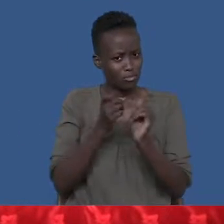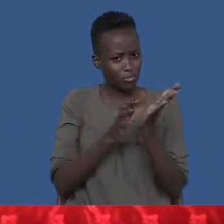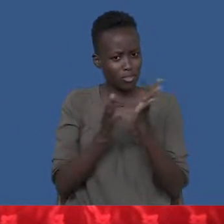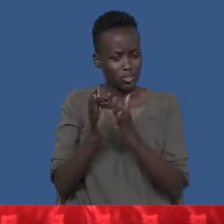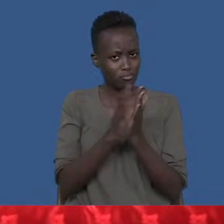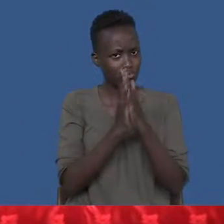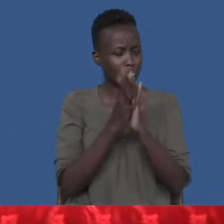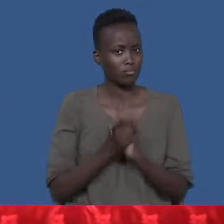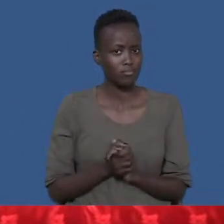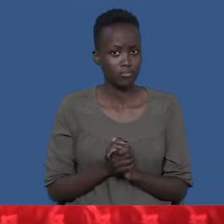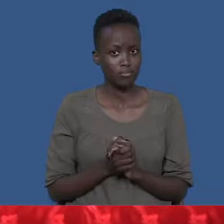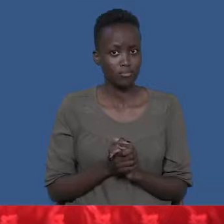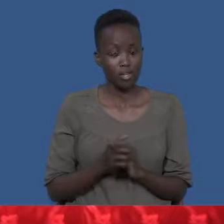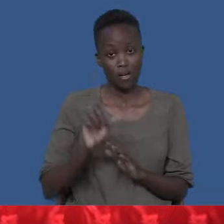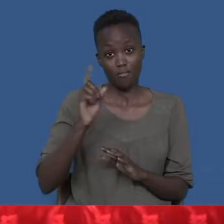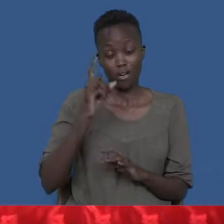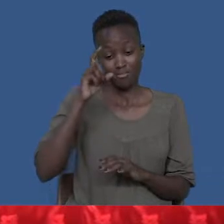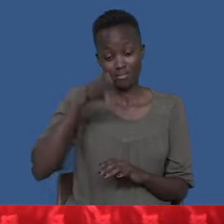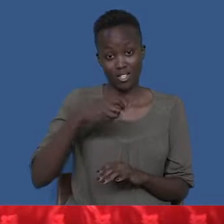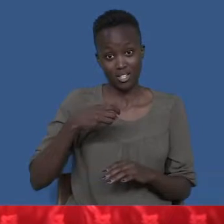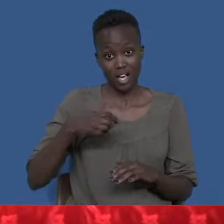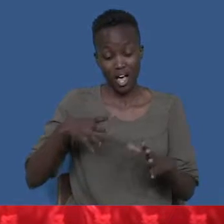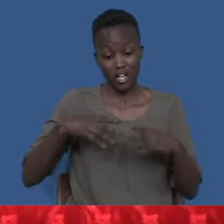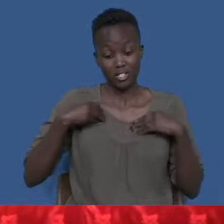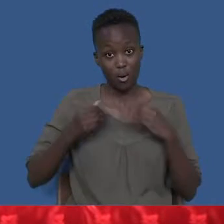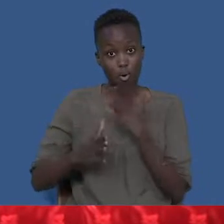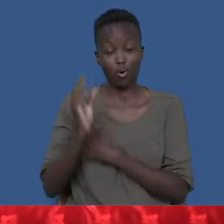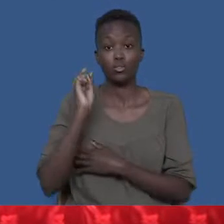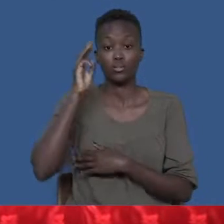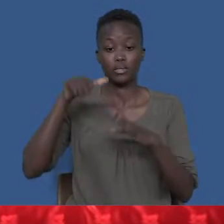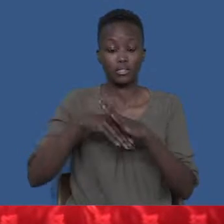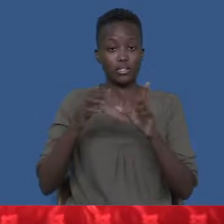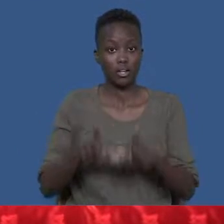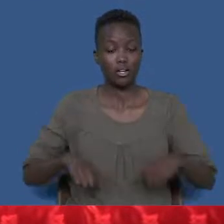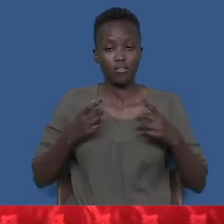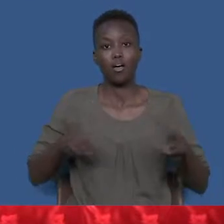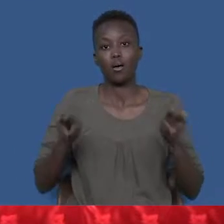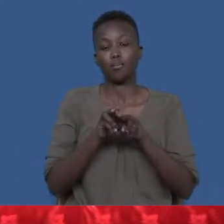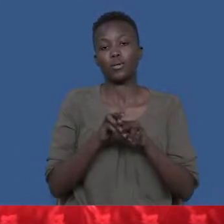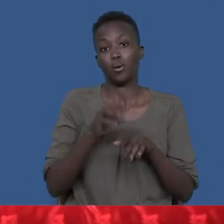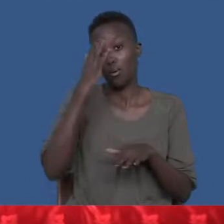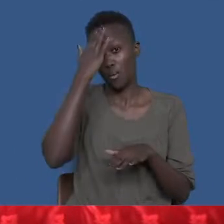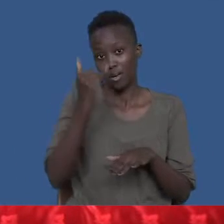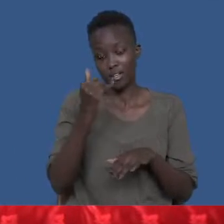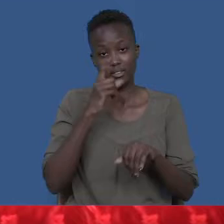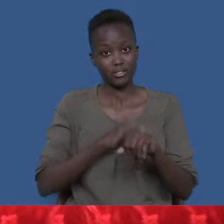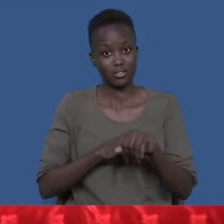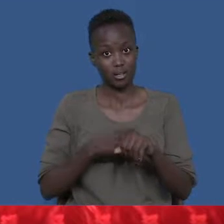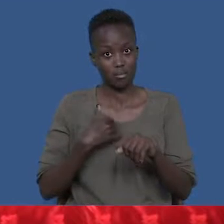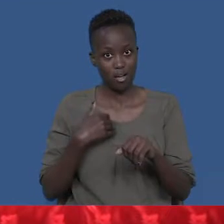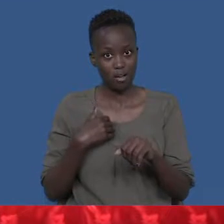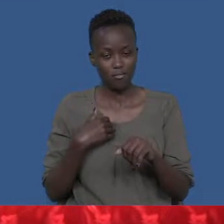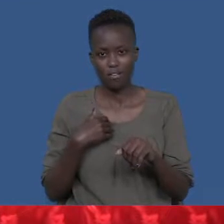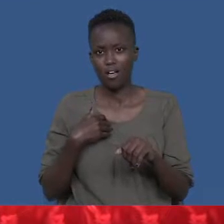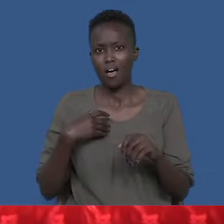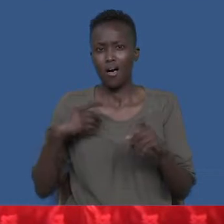that sometimes we must allow God's will to happen, because in the midst of those